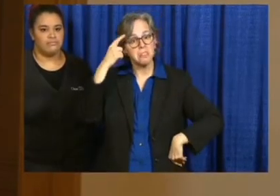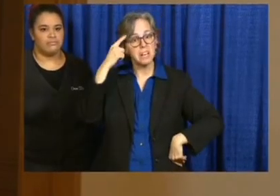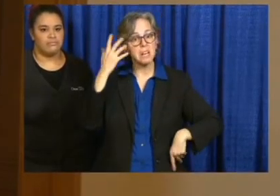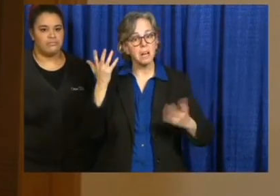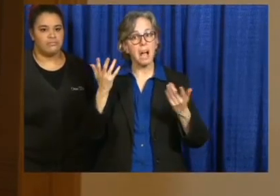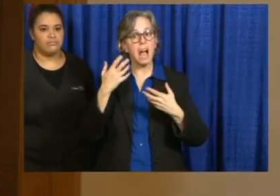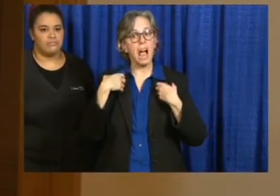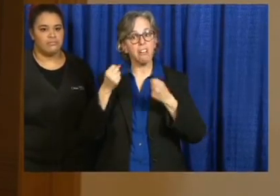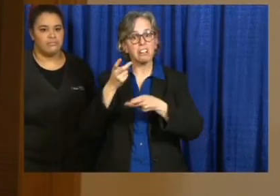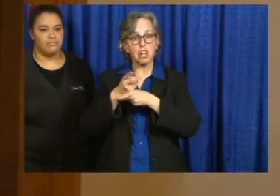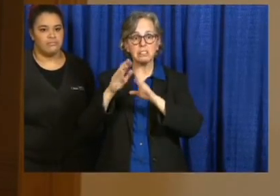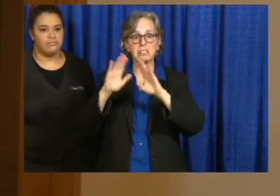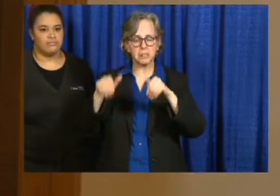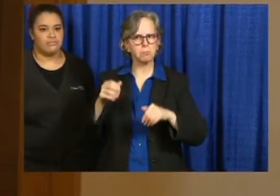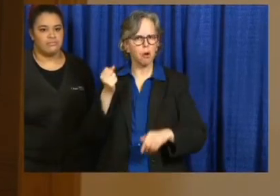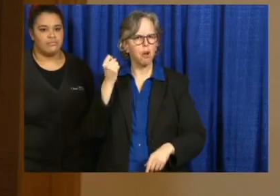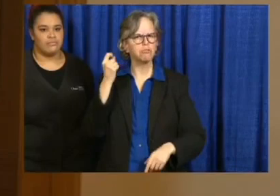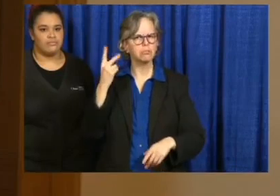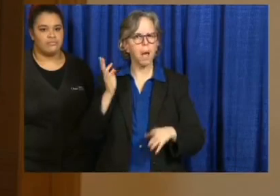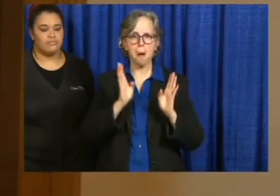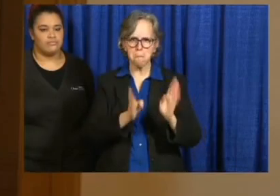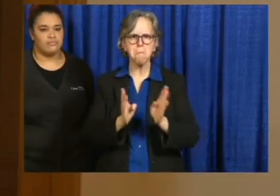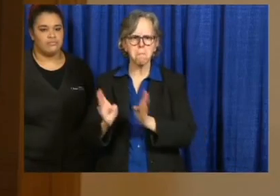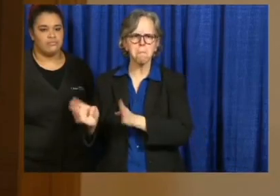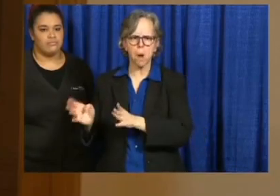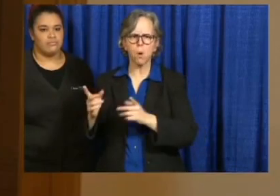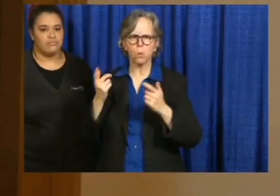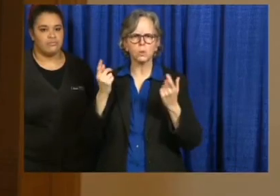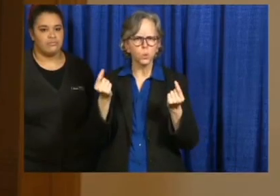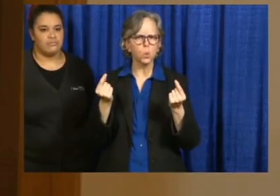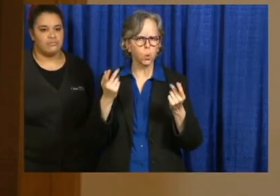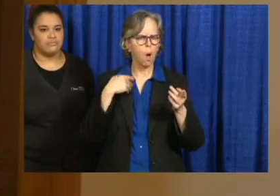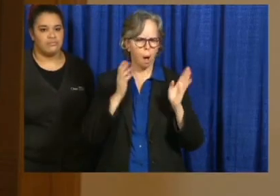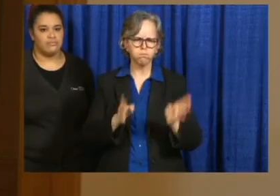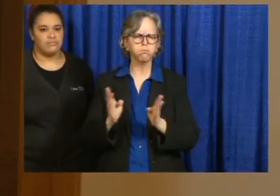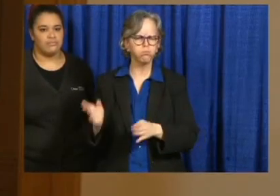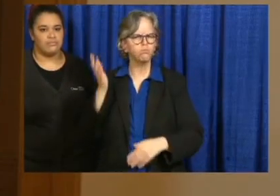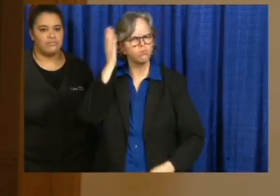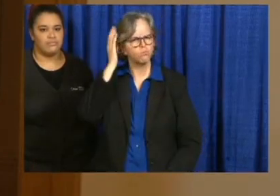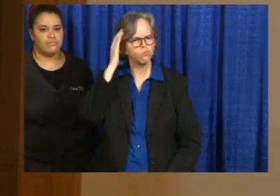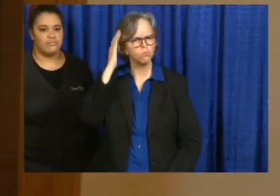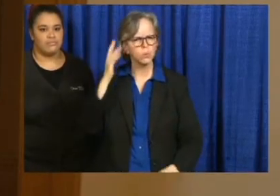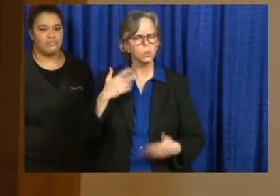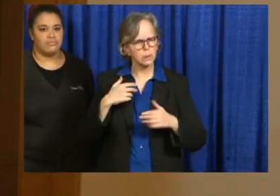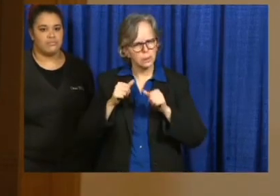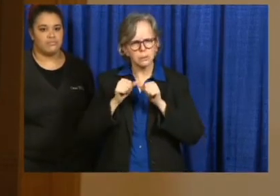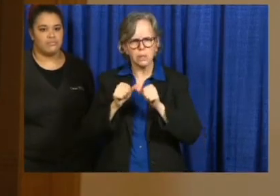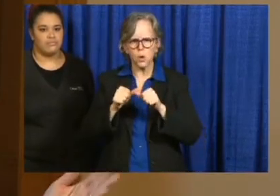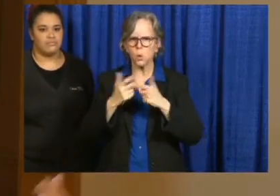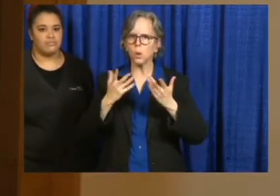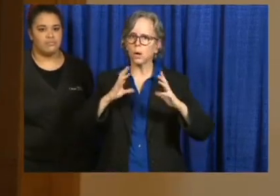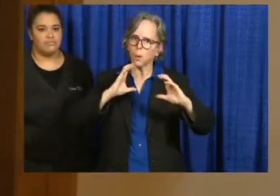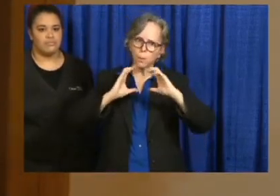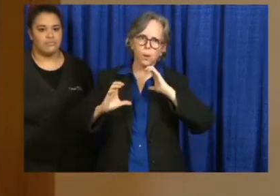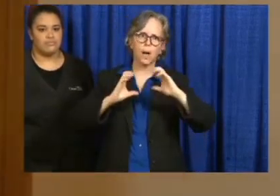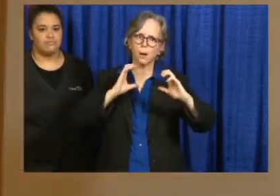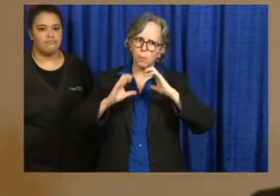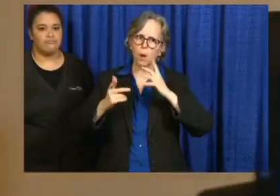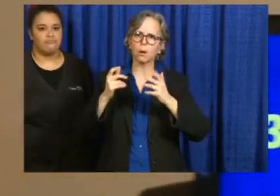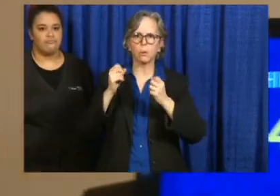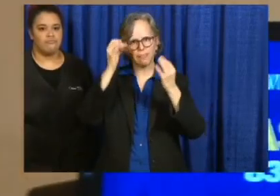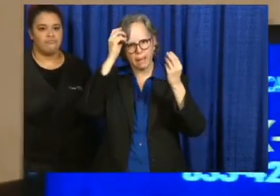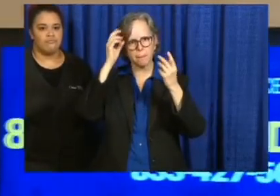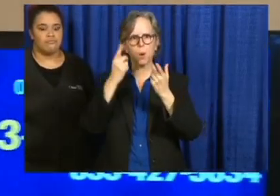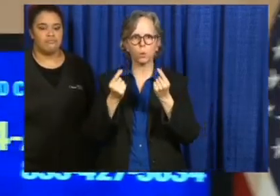and we'll listen and hear any sort of policy issues and do like we've done with everything else, really dissect that, Governor. And I've not